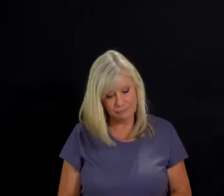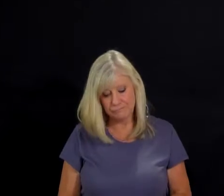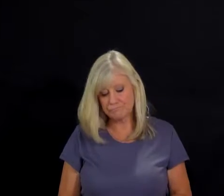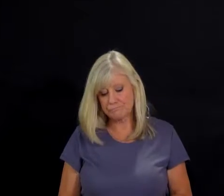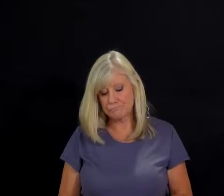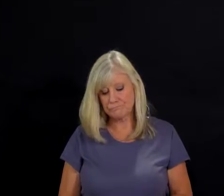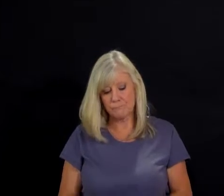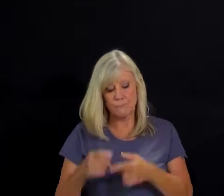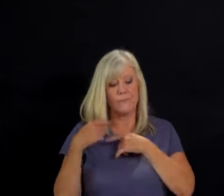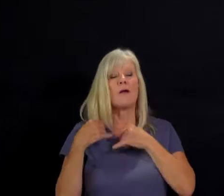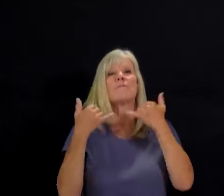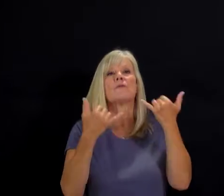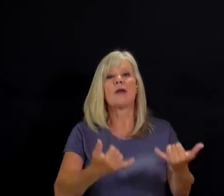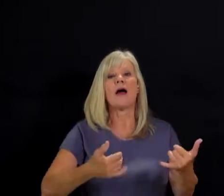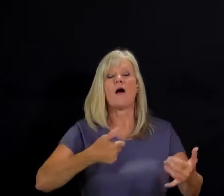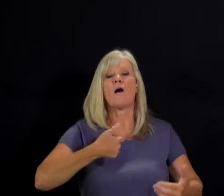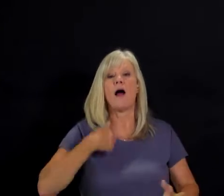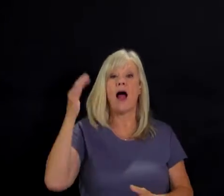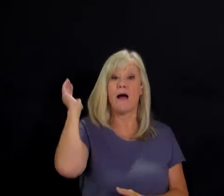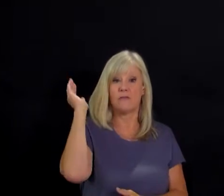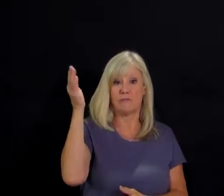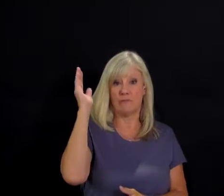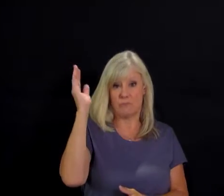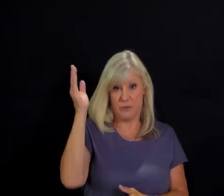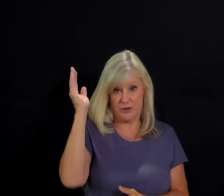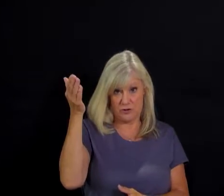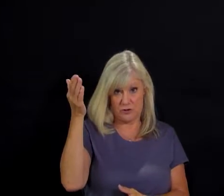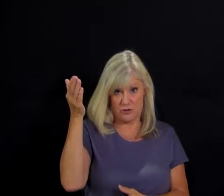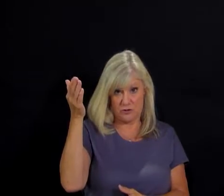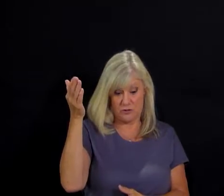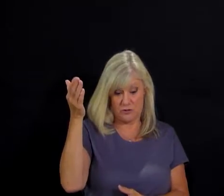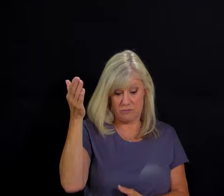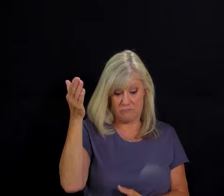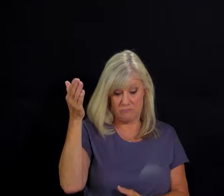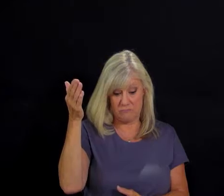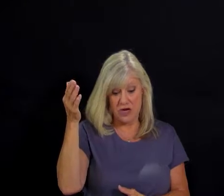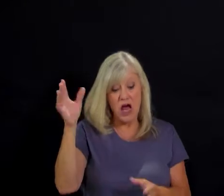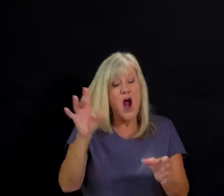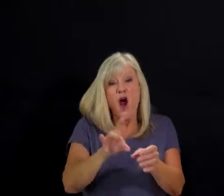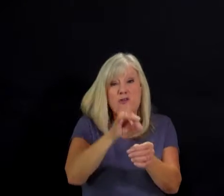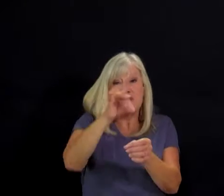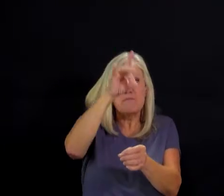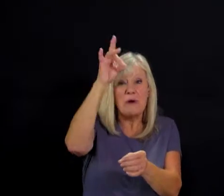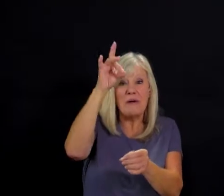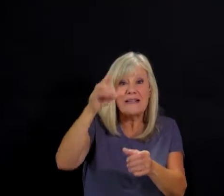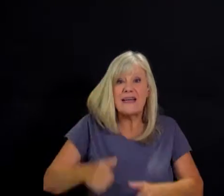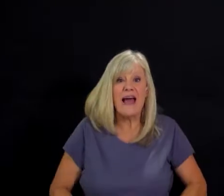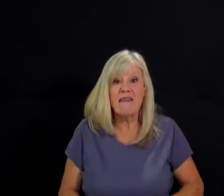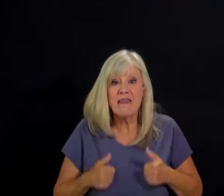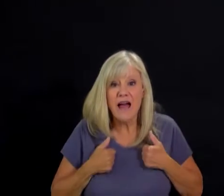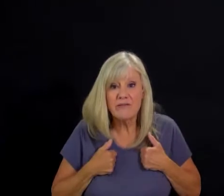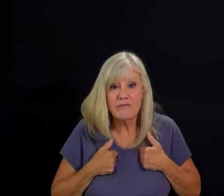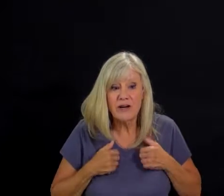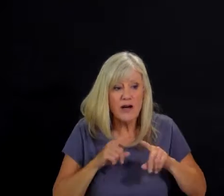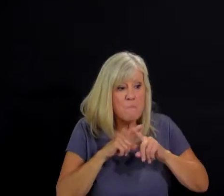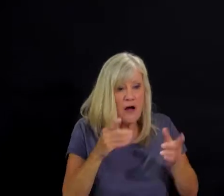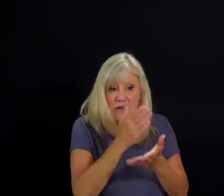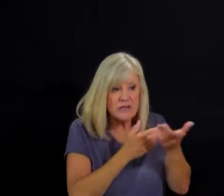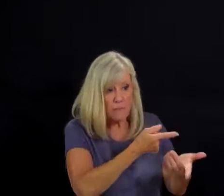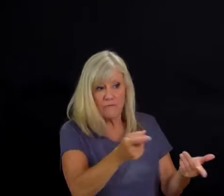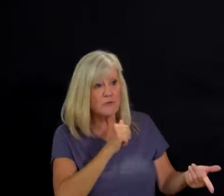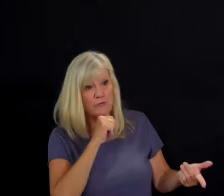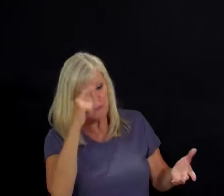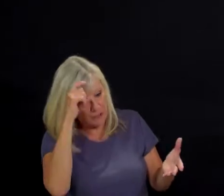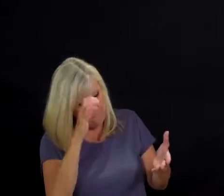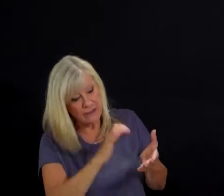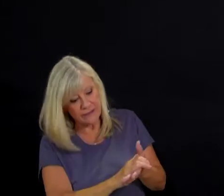The words I have spoken to you are spirit and life, but there are some of you who do not